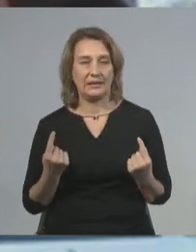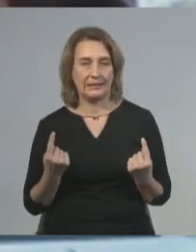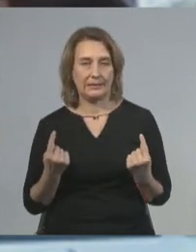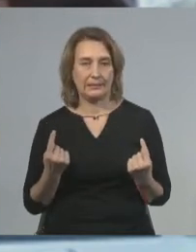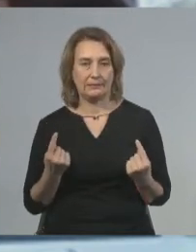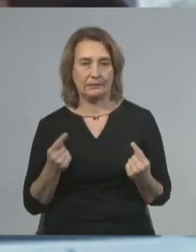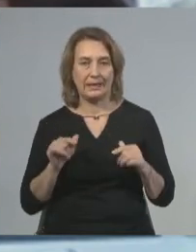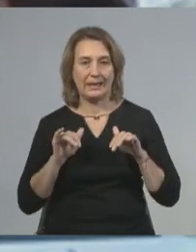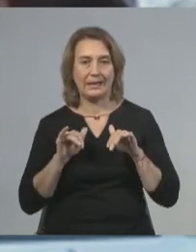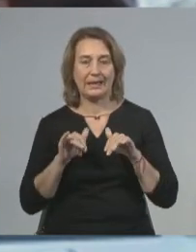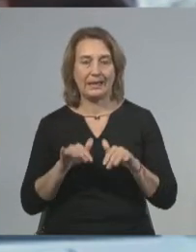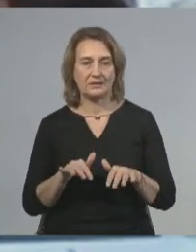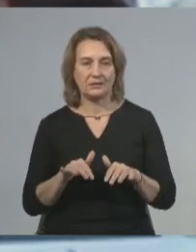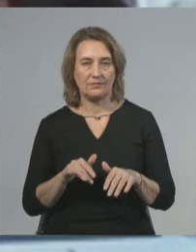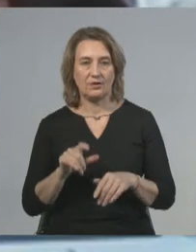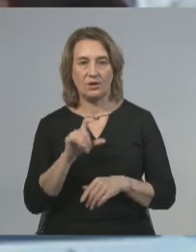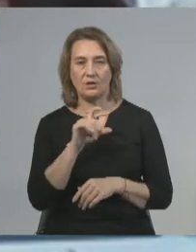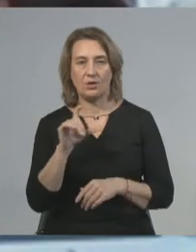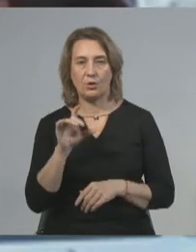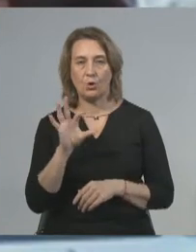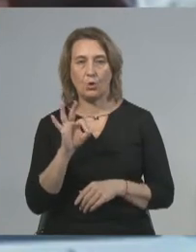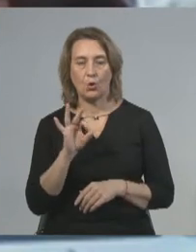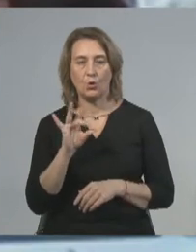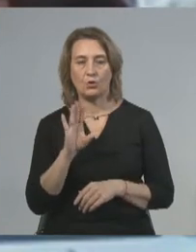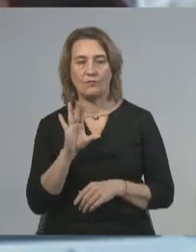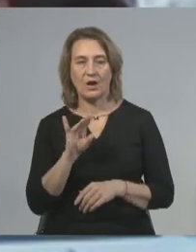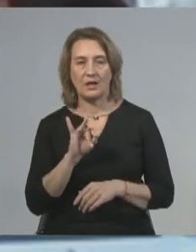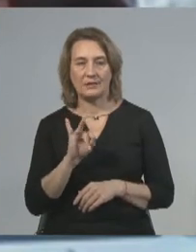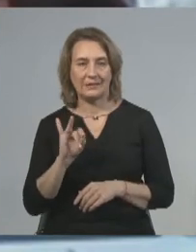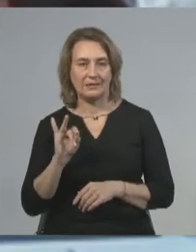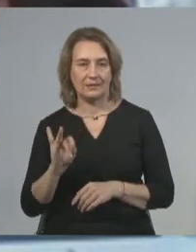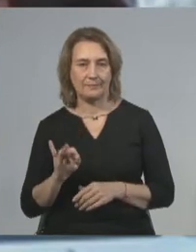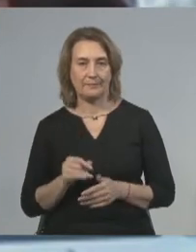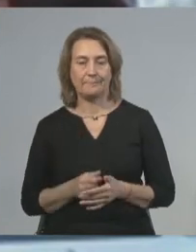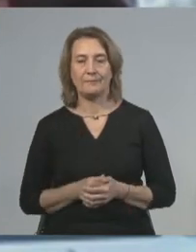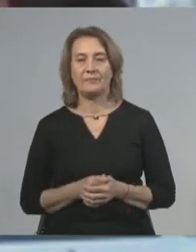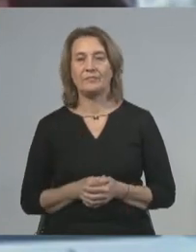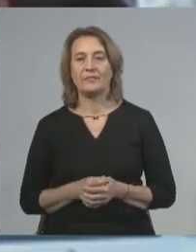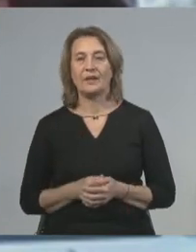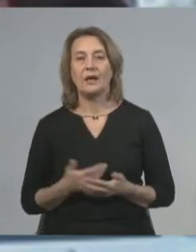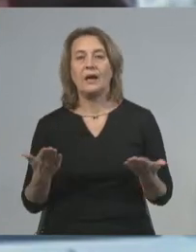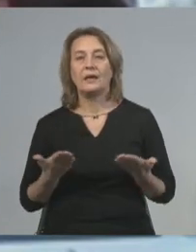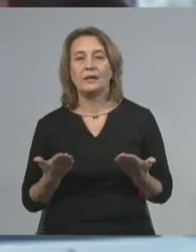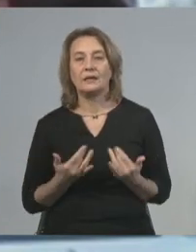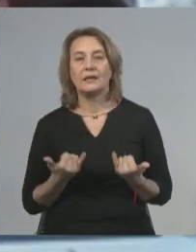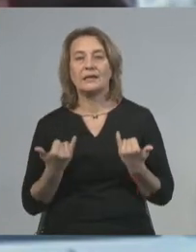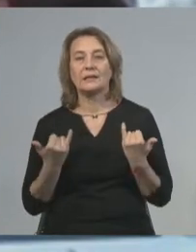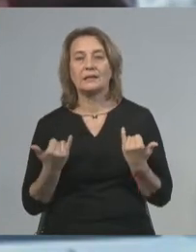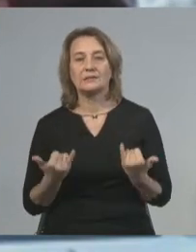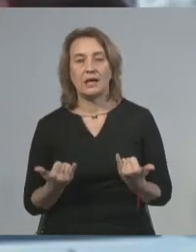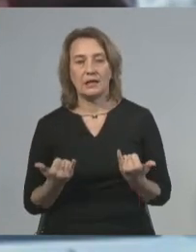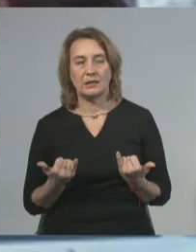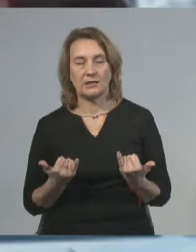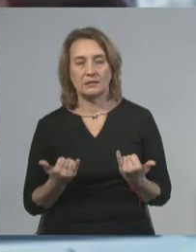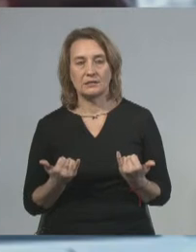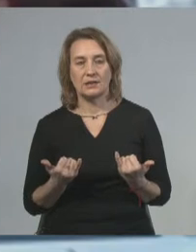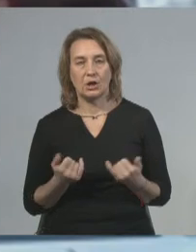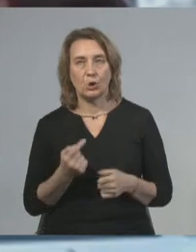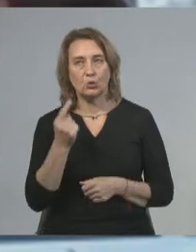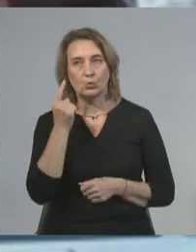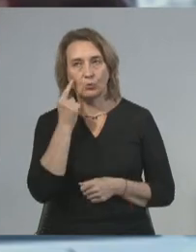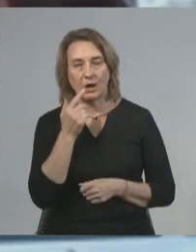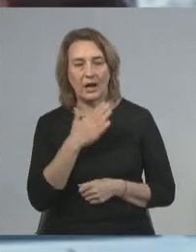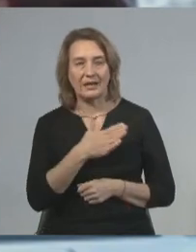touched into the into the minds and hearts of the public and that had made i would say